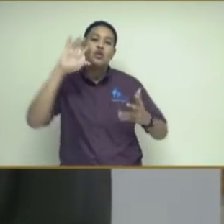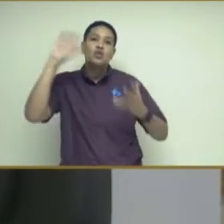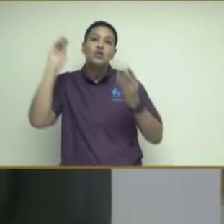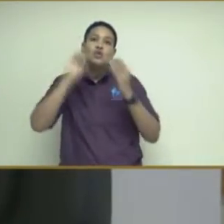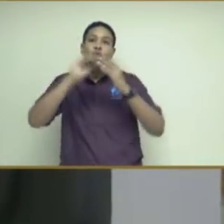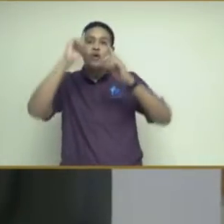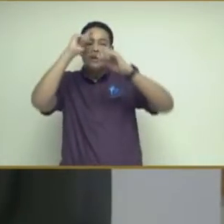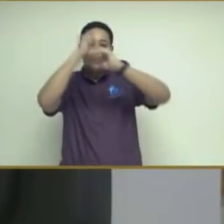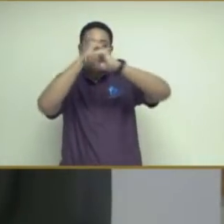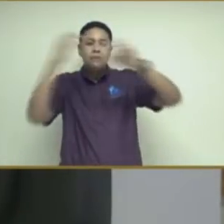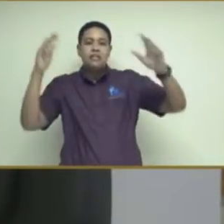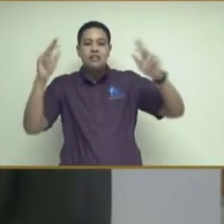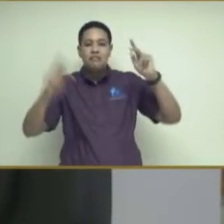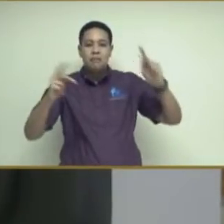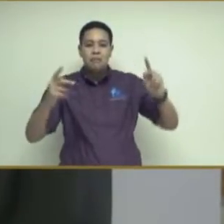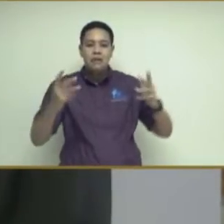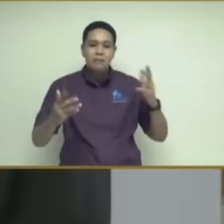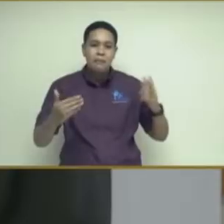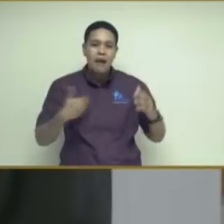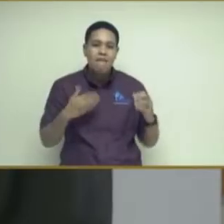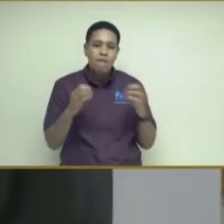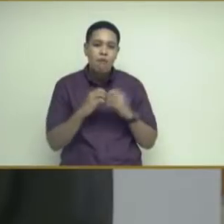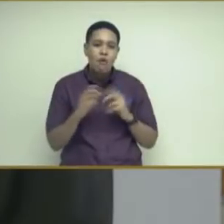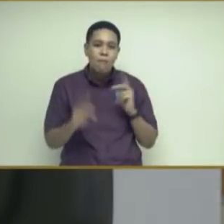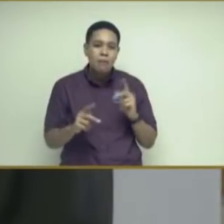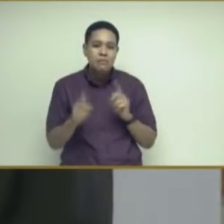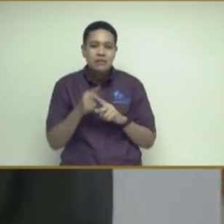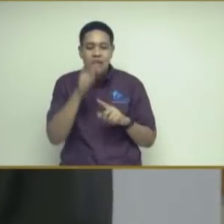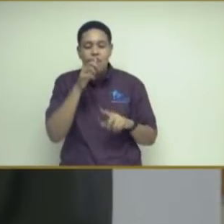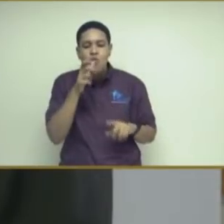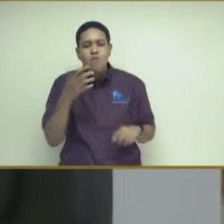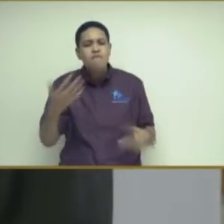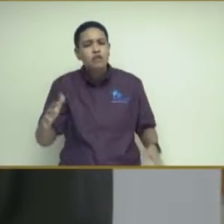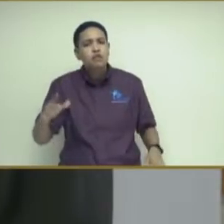of persons. So we may have more persons who would have had